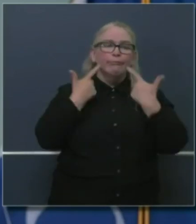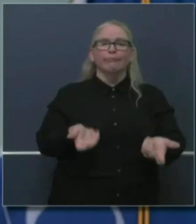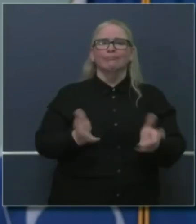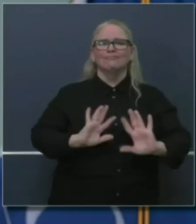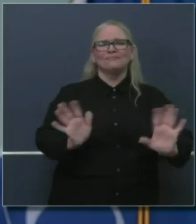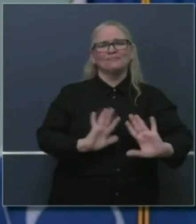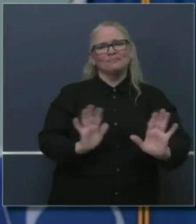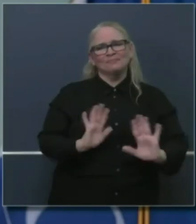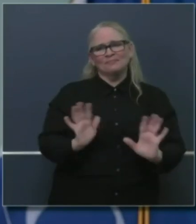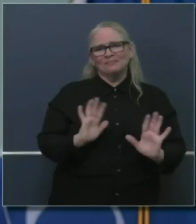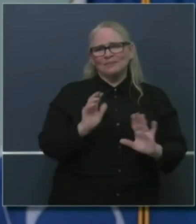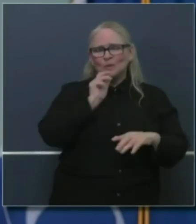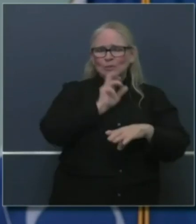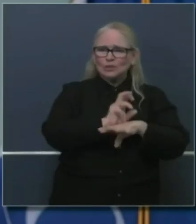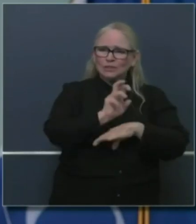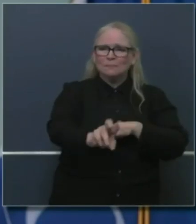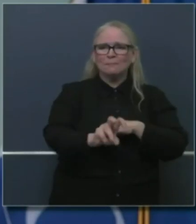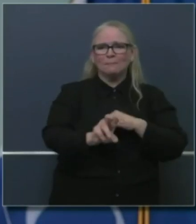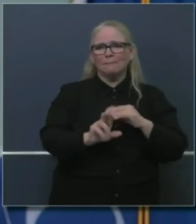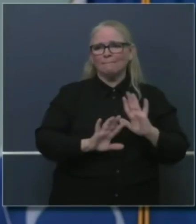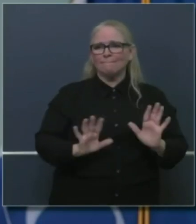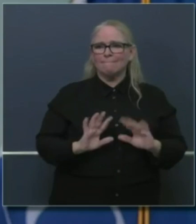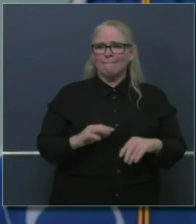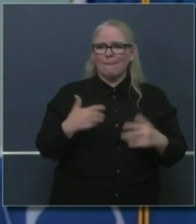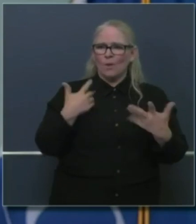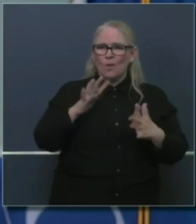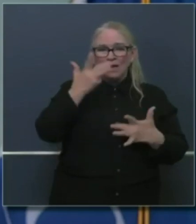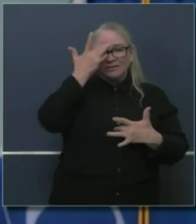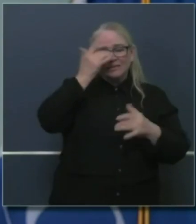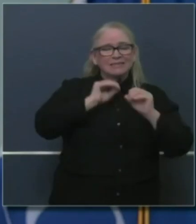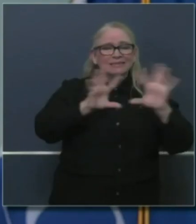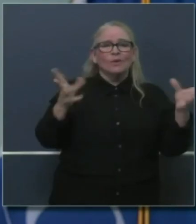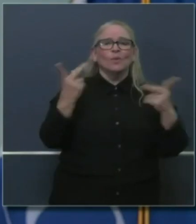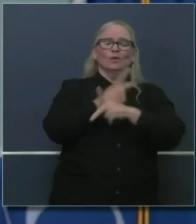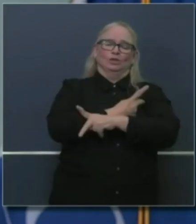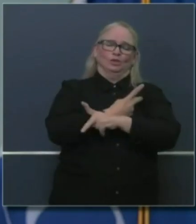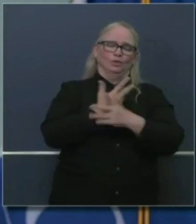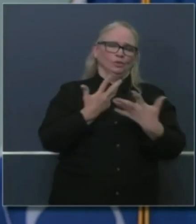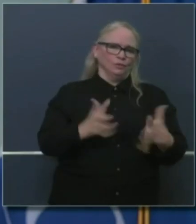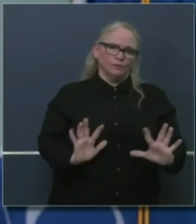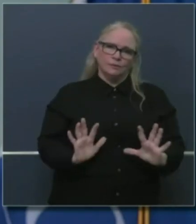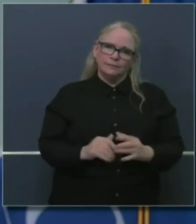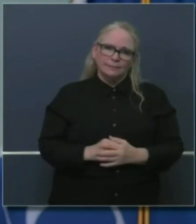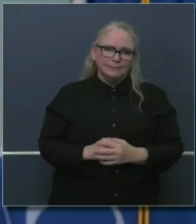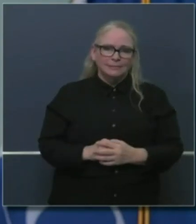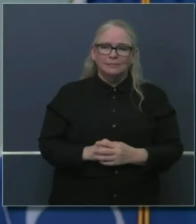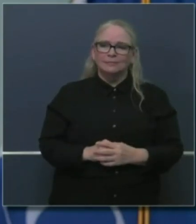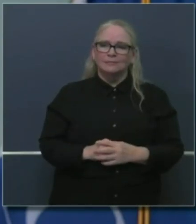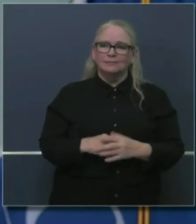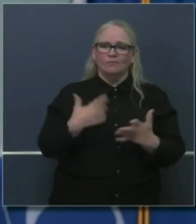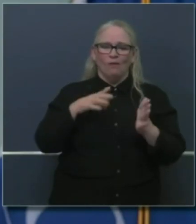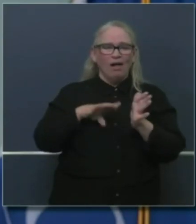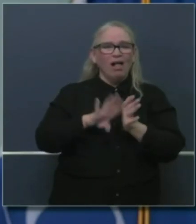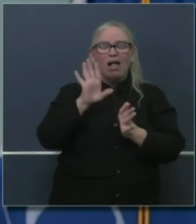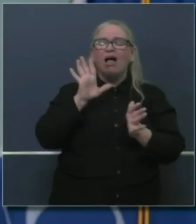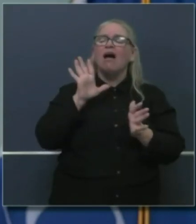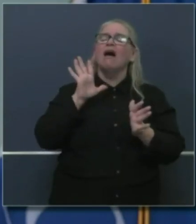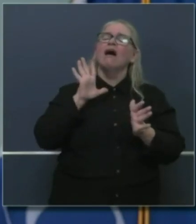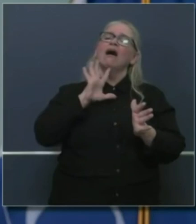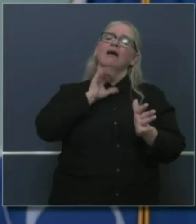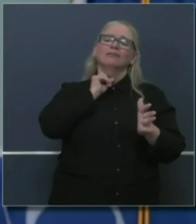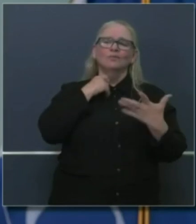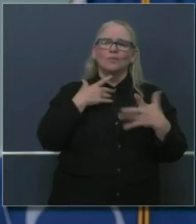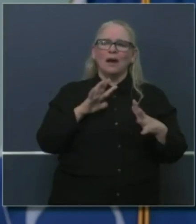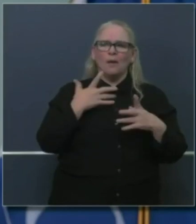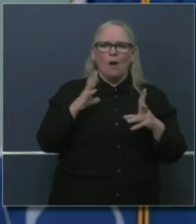this disease come back in fury and a second wave that makes the first wave pale in comparison. We are